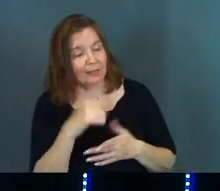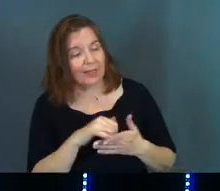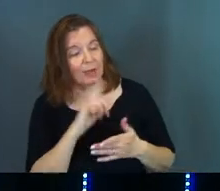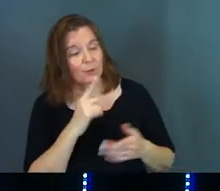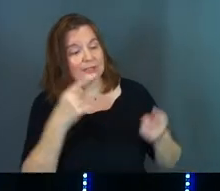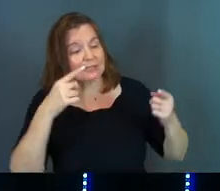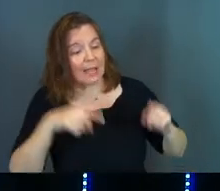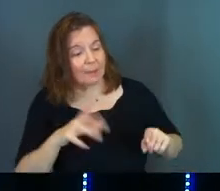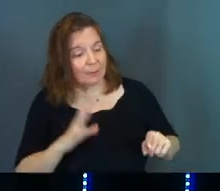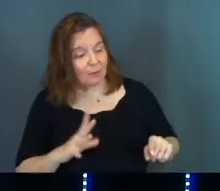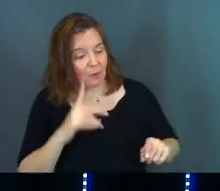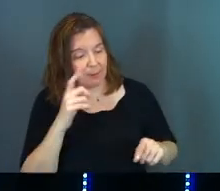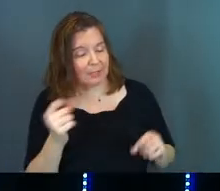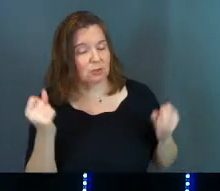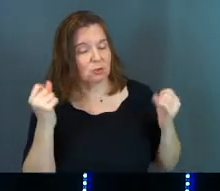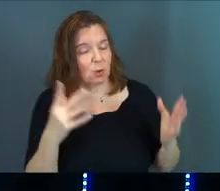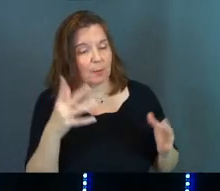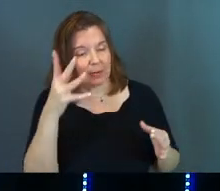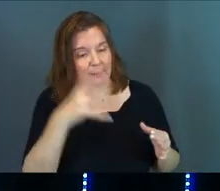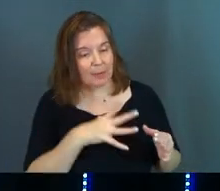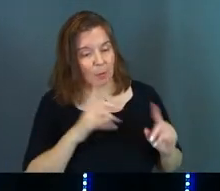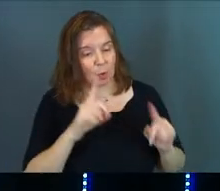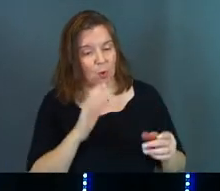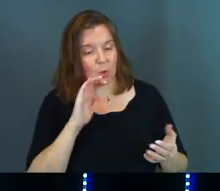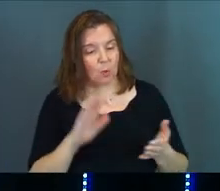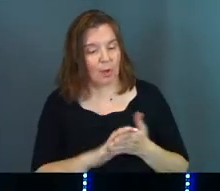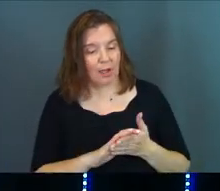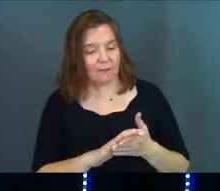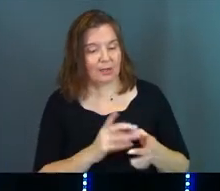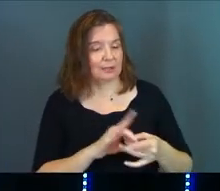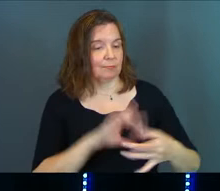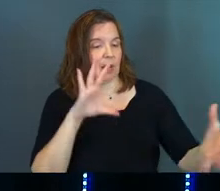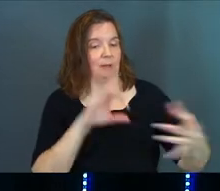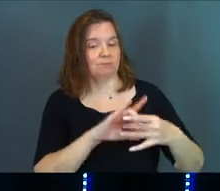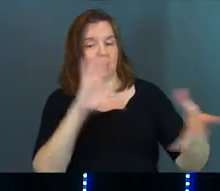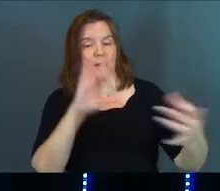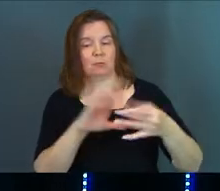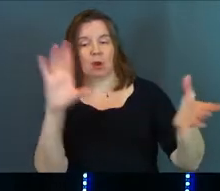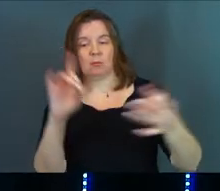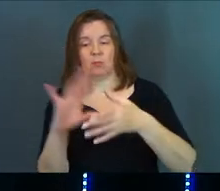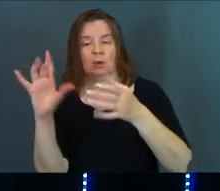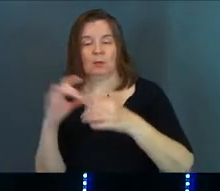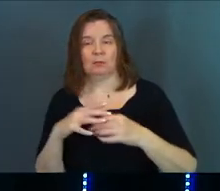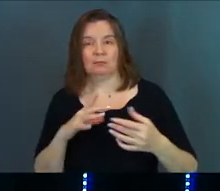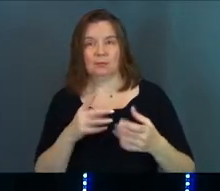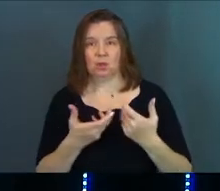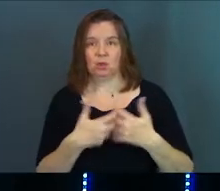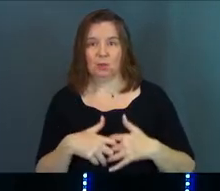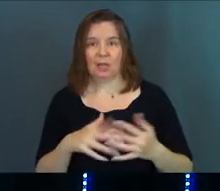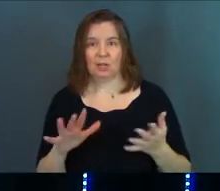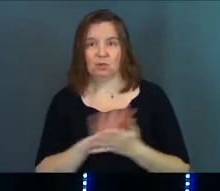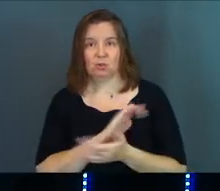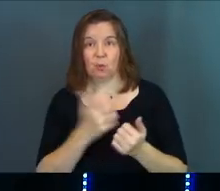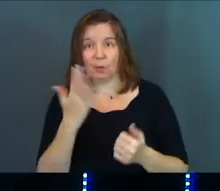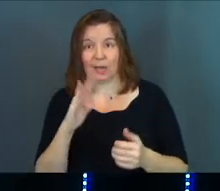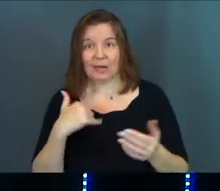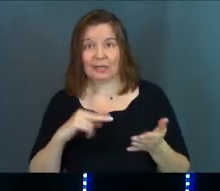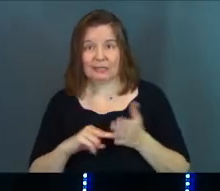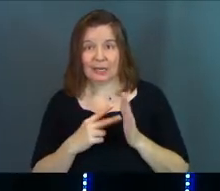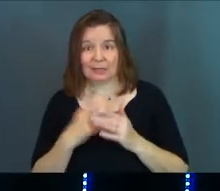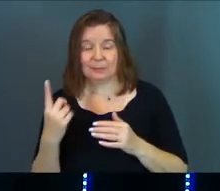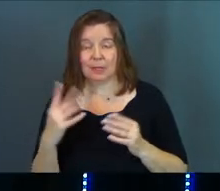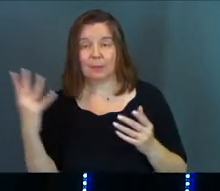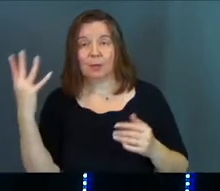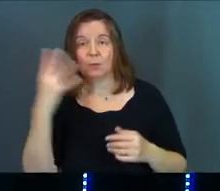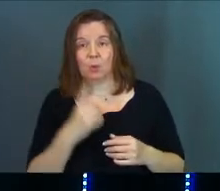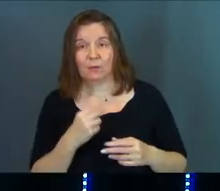that was happening at the time is because so many men were going to their wives and just breaking apart the marriage. They were breaking the unity and destroying what God had intended to be